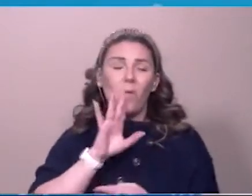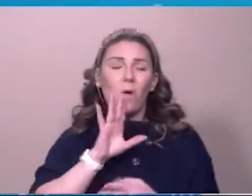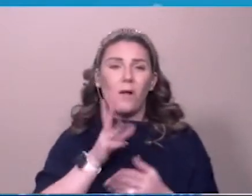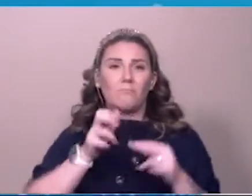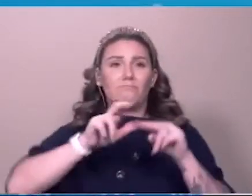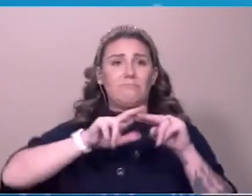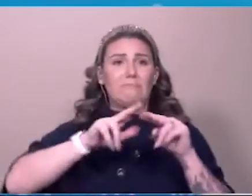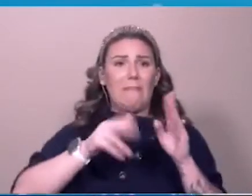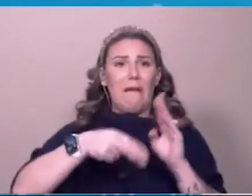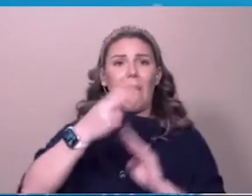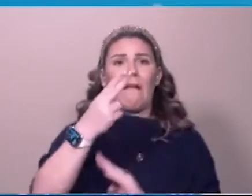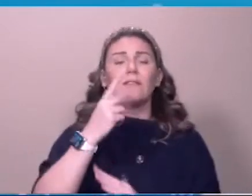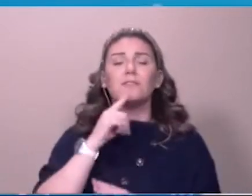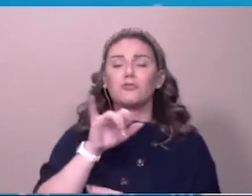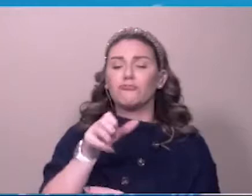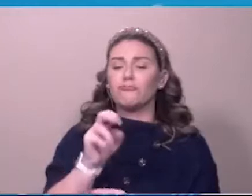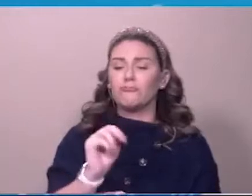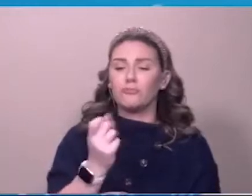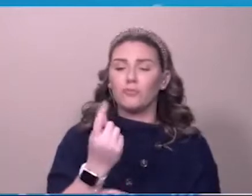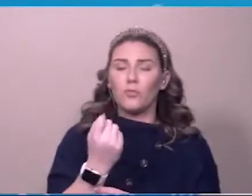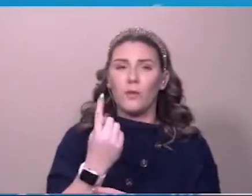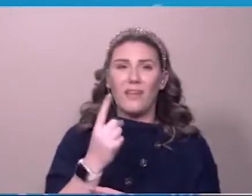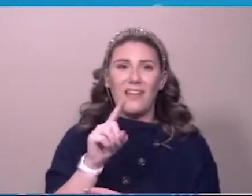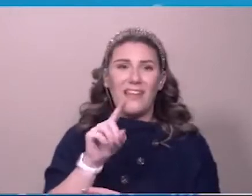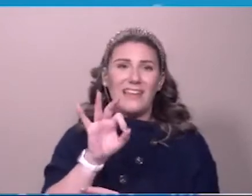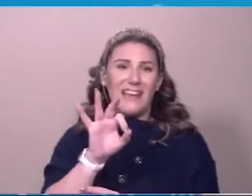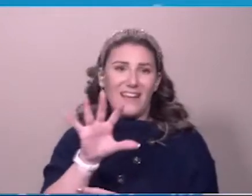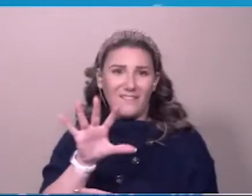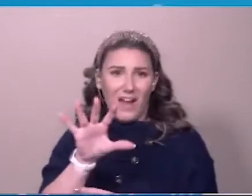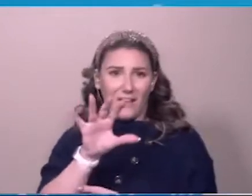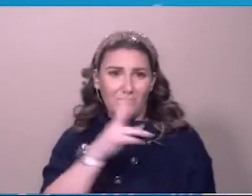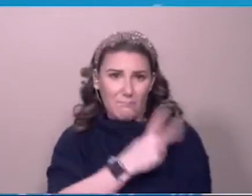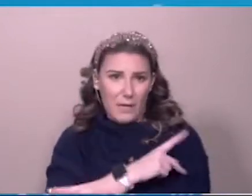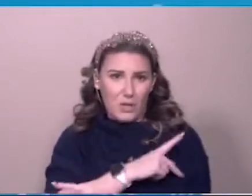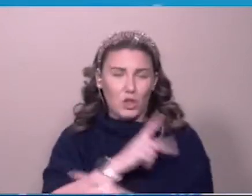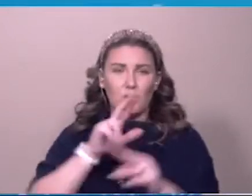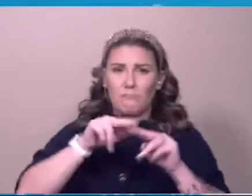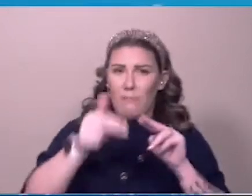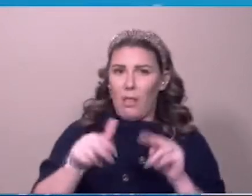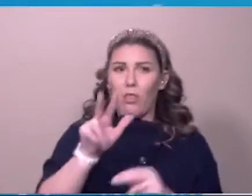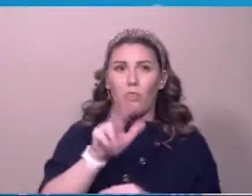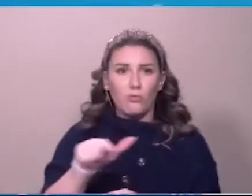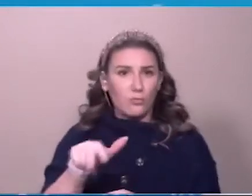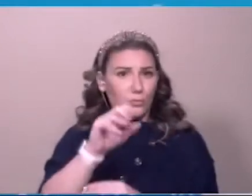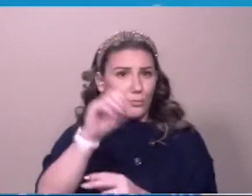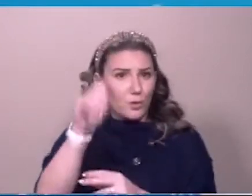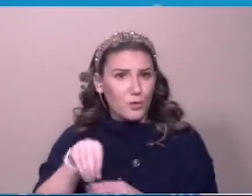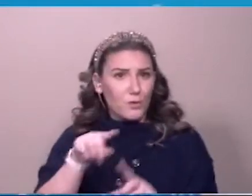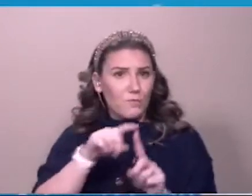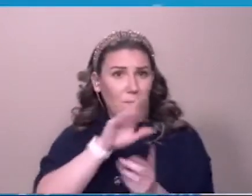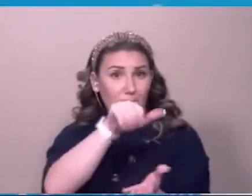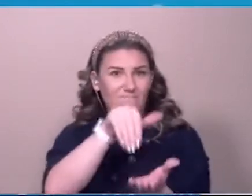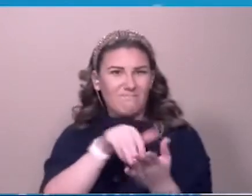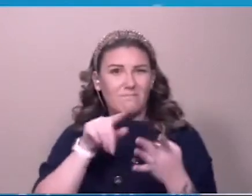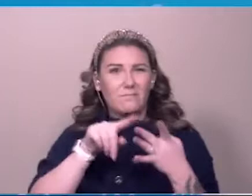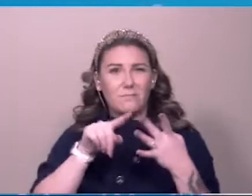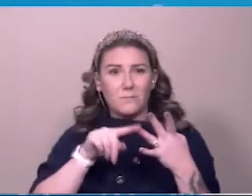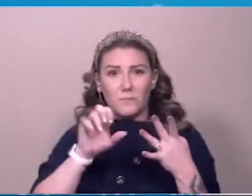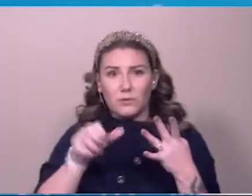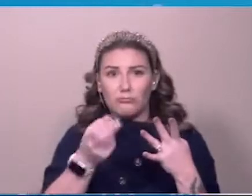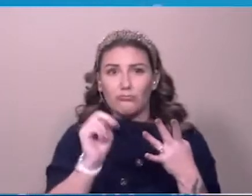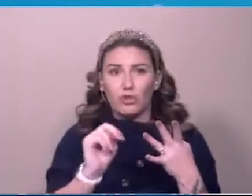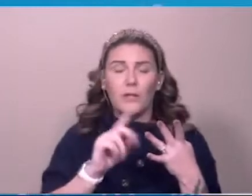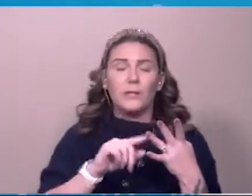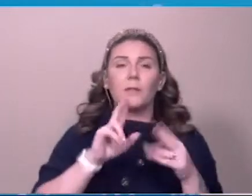had 95 total patients. So we're down 33% from mid-January. So that's a nice trend, and we're down